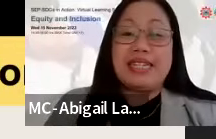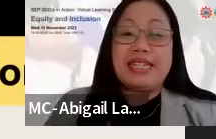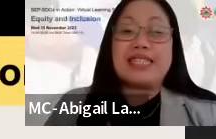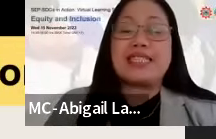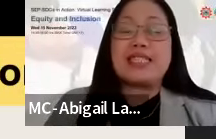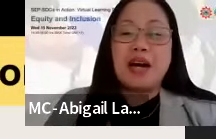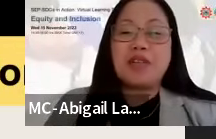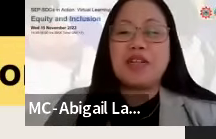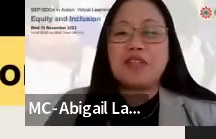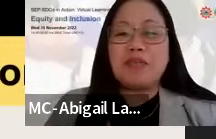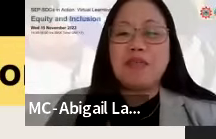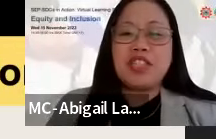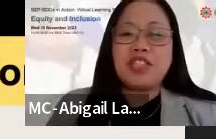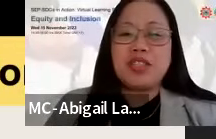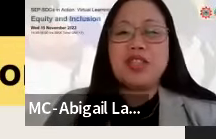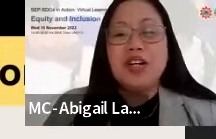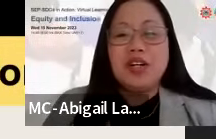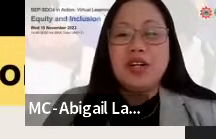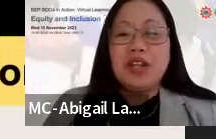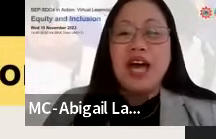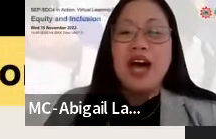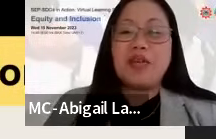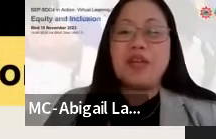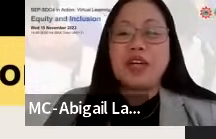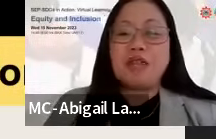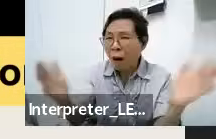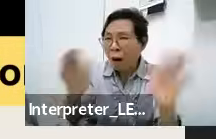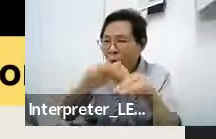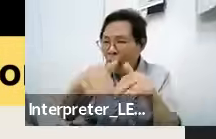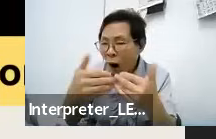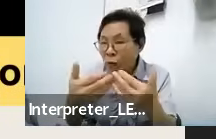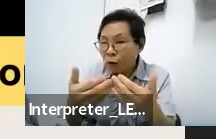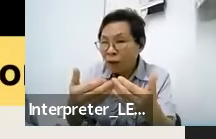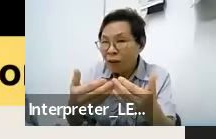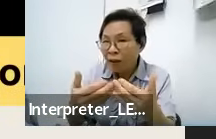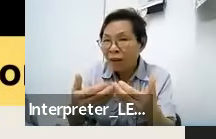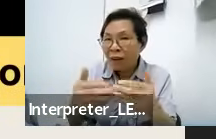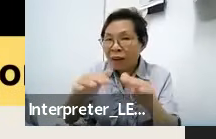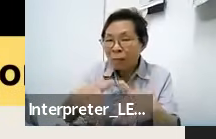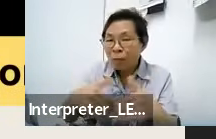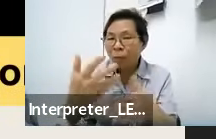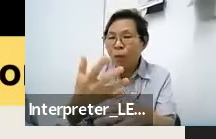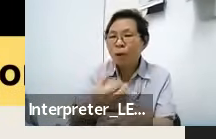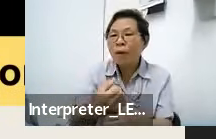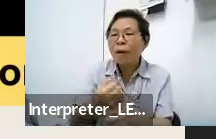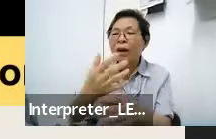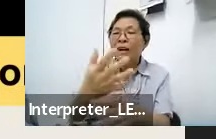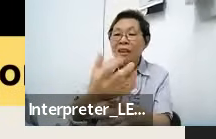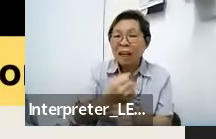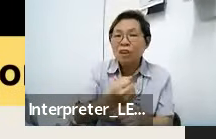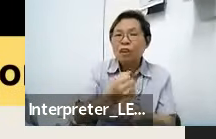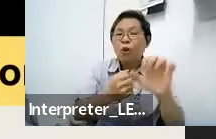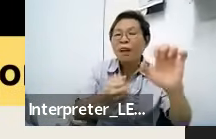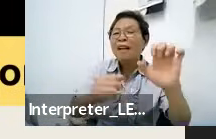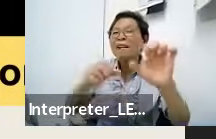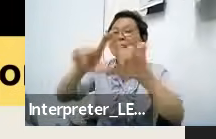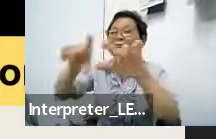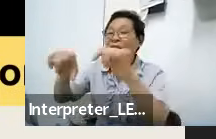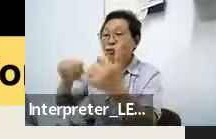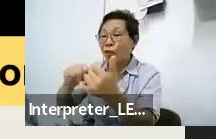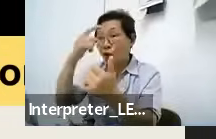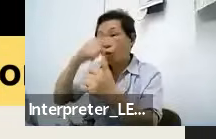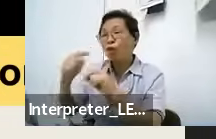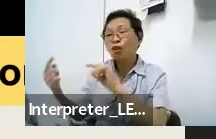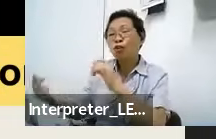audience, here is now the information on how you can receive an e-certificate for your attendance